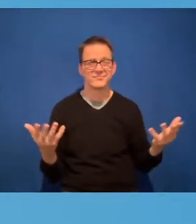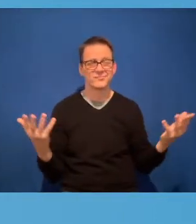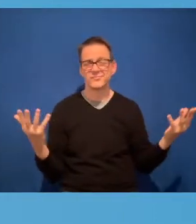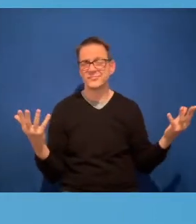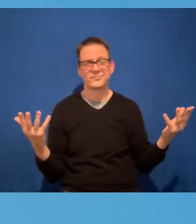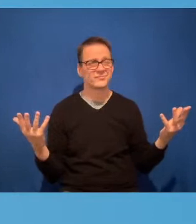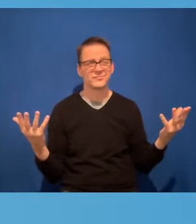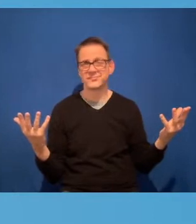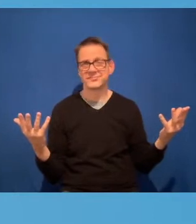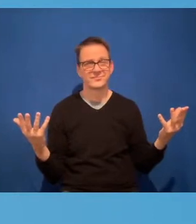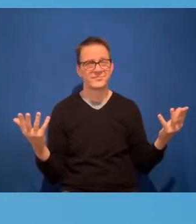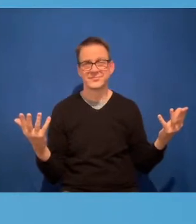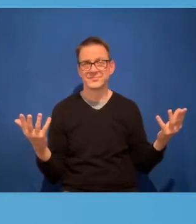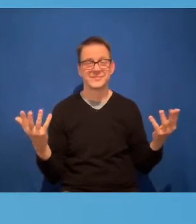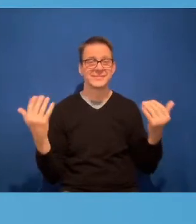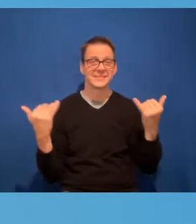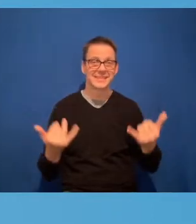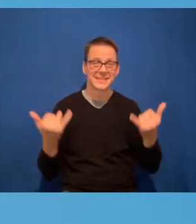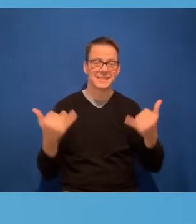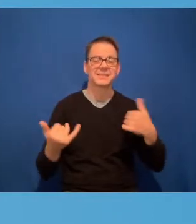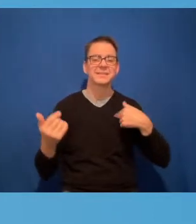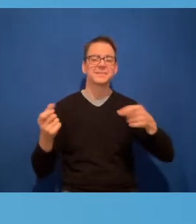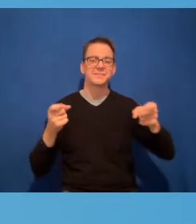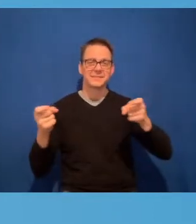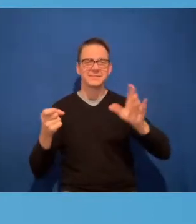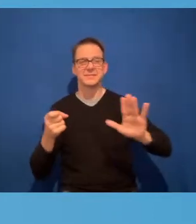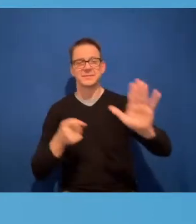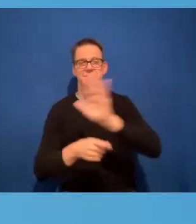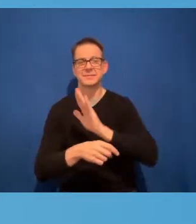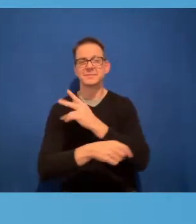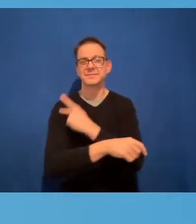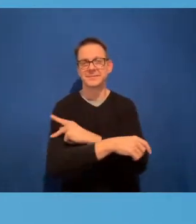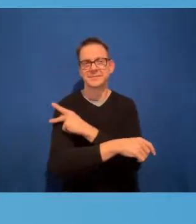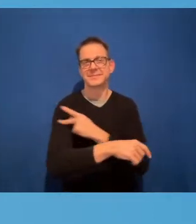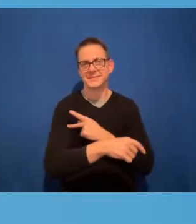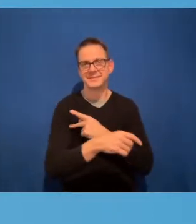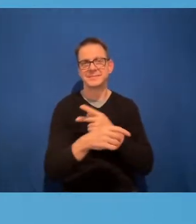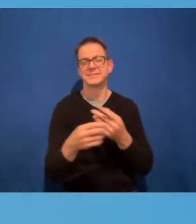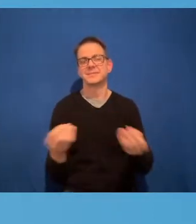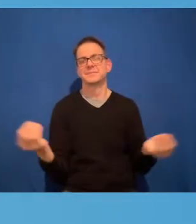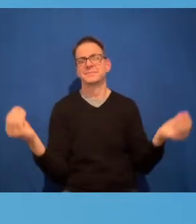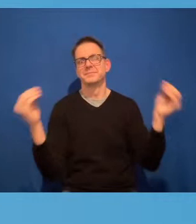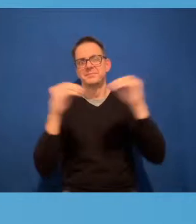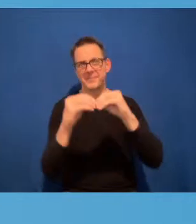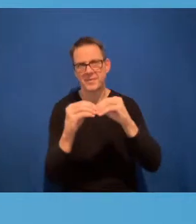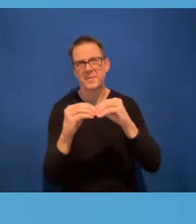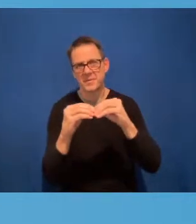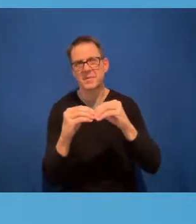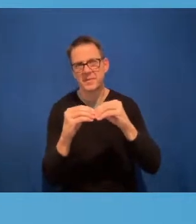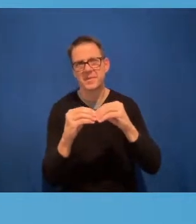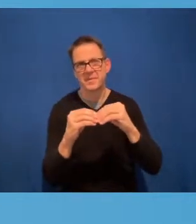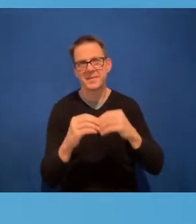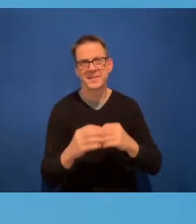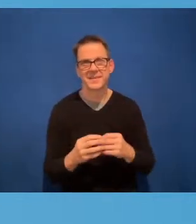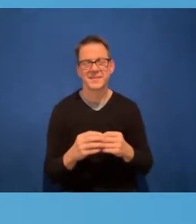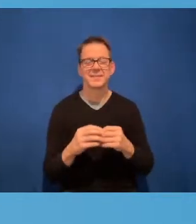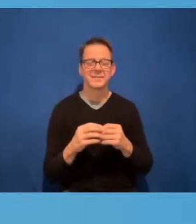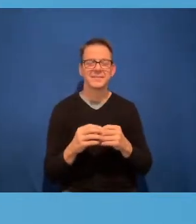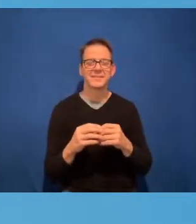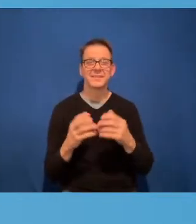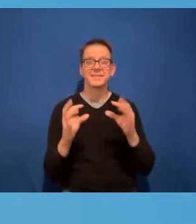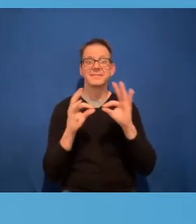completely preventable. We're now managing those patients, so we have extra clinical scenarios we're trying to manage. Family medicine